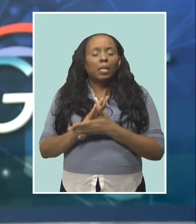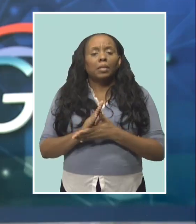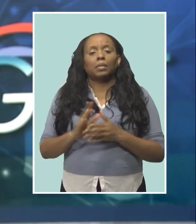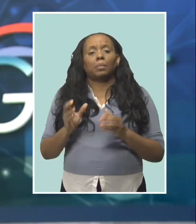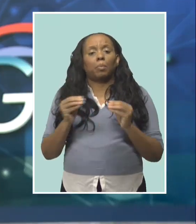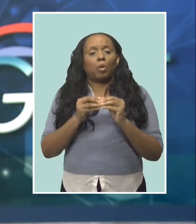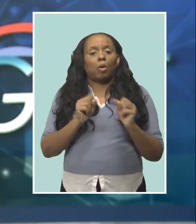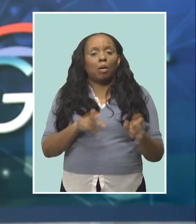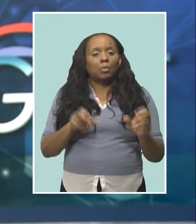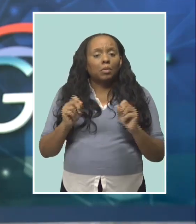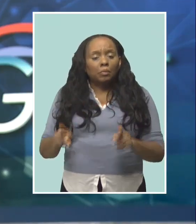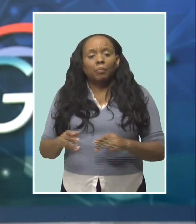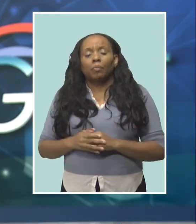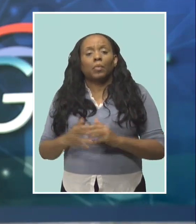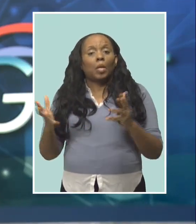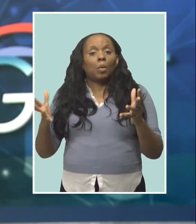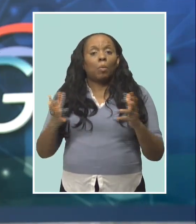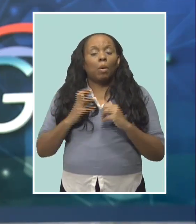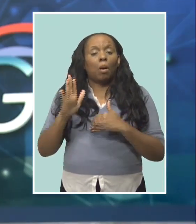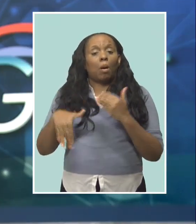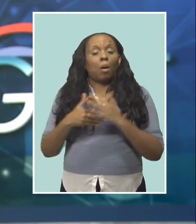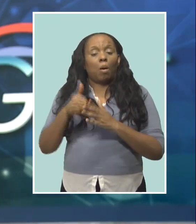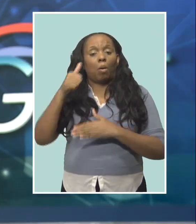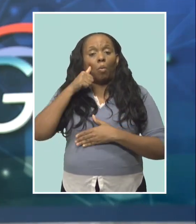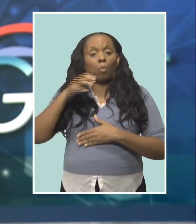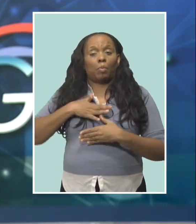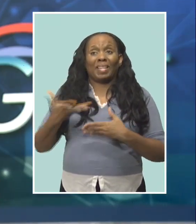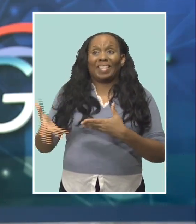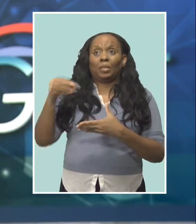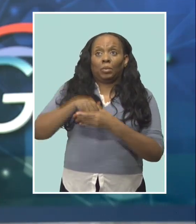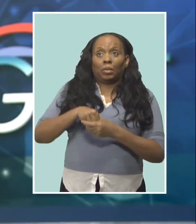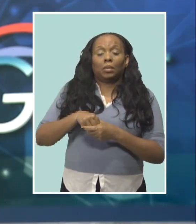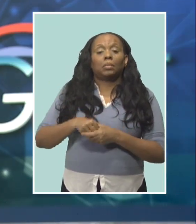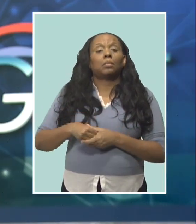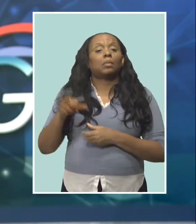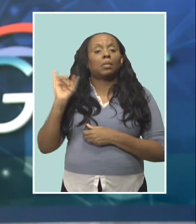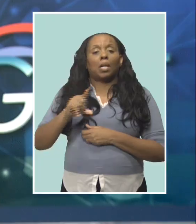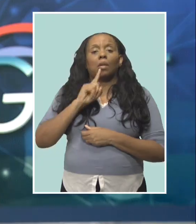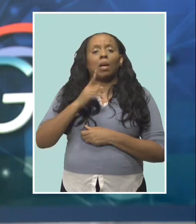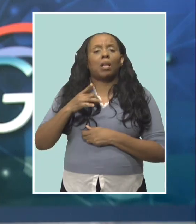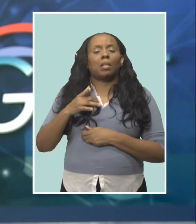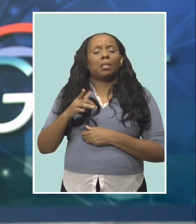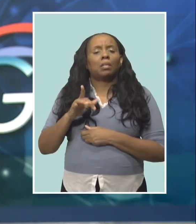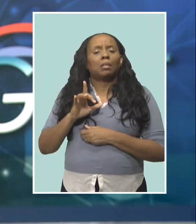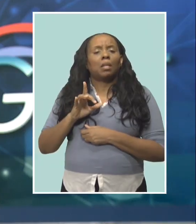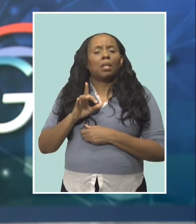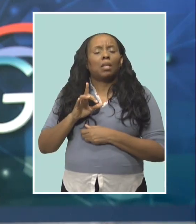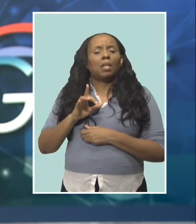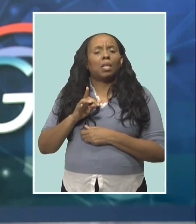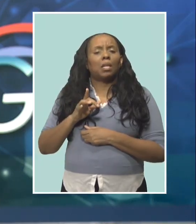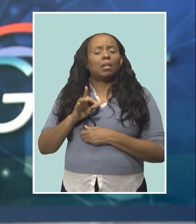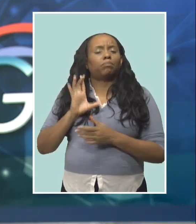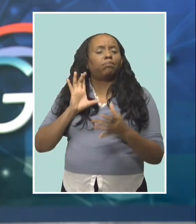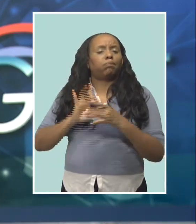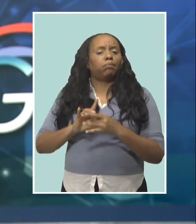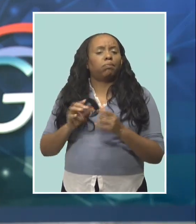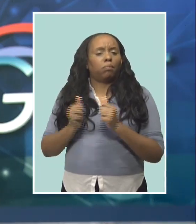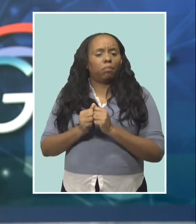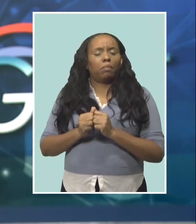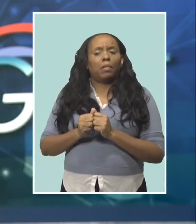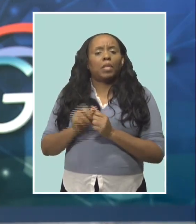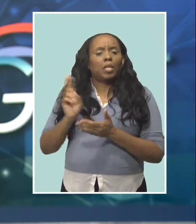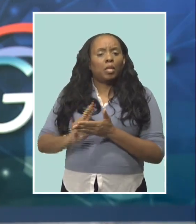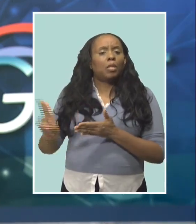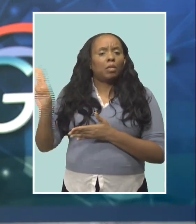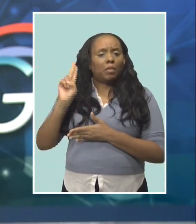is left behind. Dr. Haynes says the theme is one that resonates with the Nita Barrow unit and is reflected in all the work it